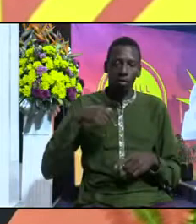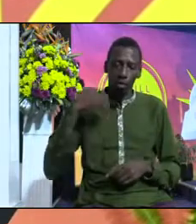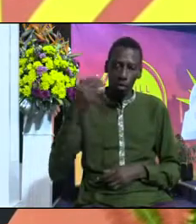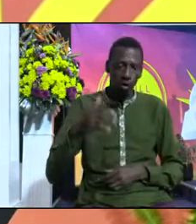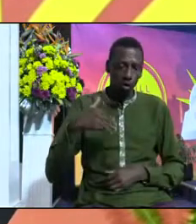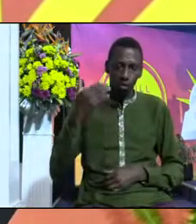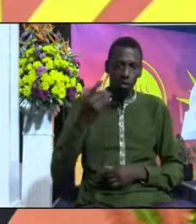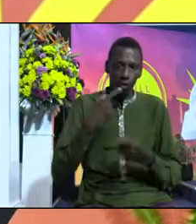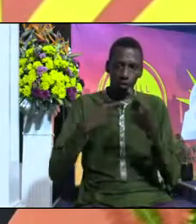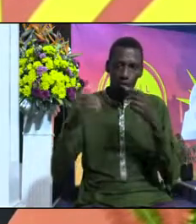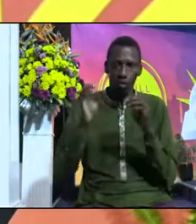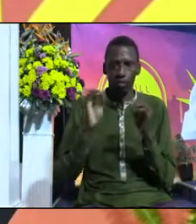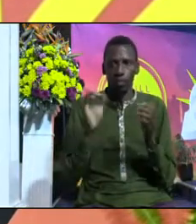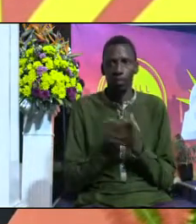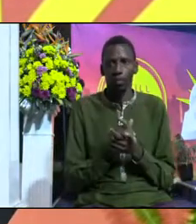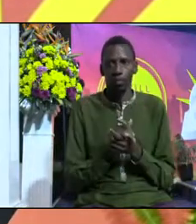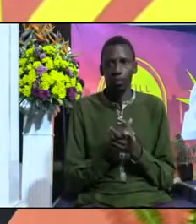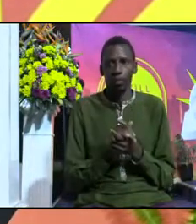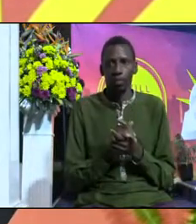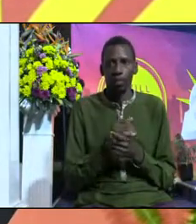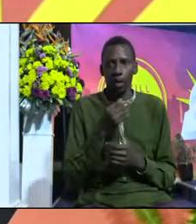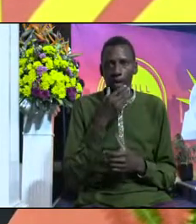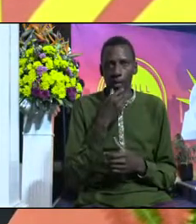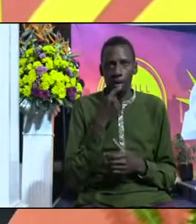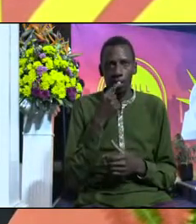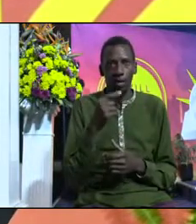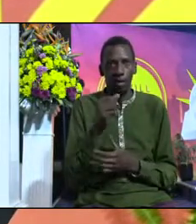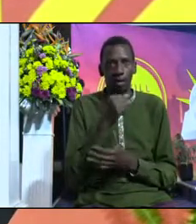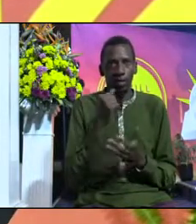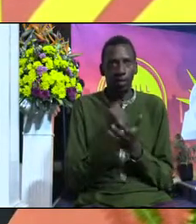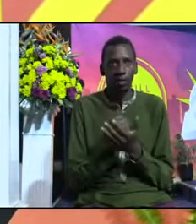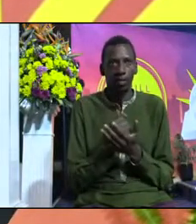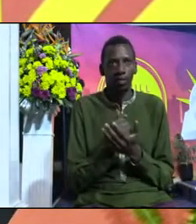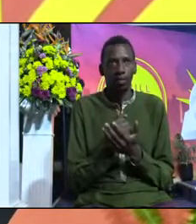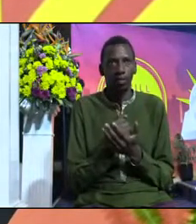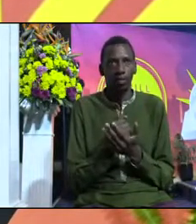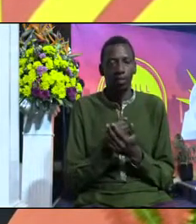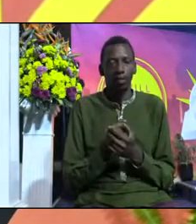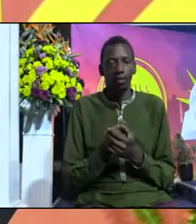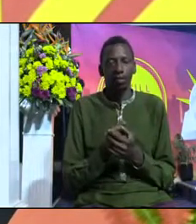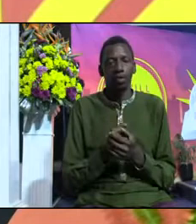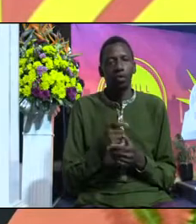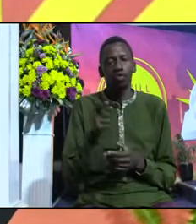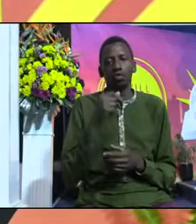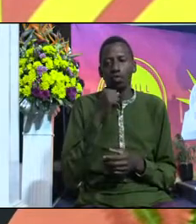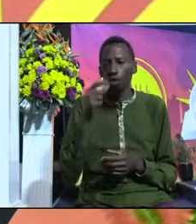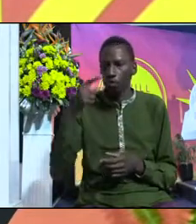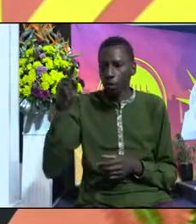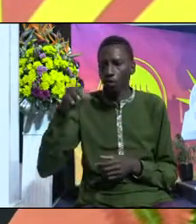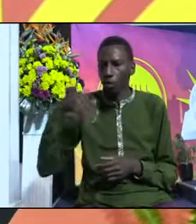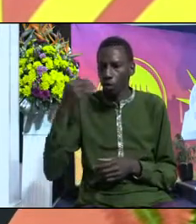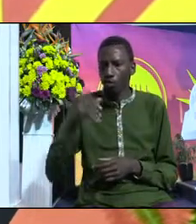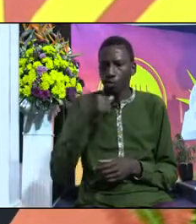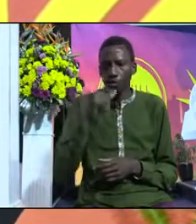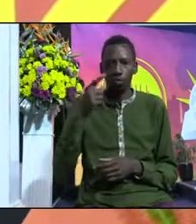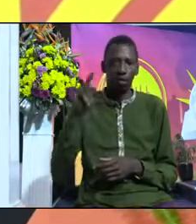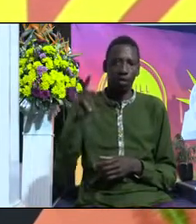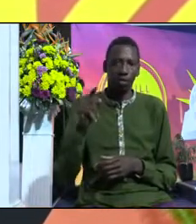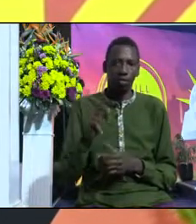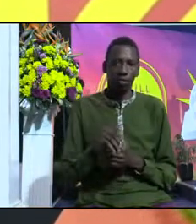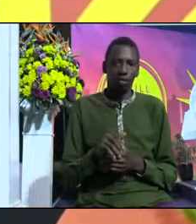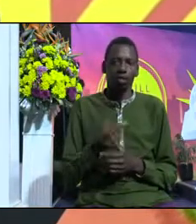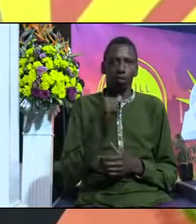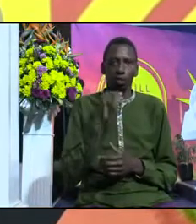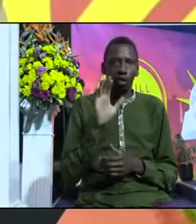the time. Gentlemen, say amen. You aren't right all the time. And it isn't going to be